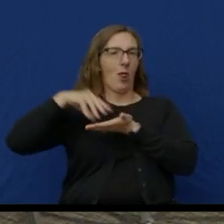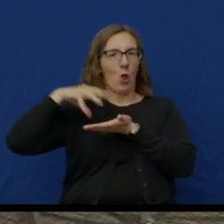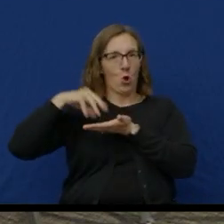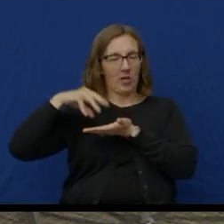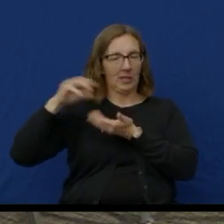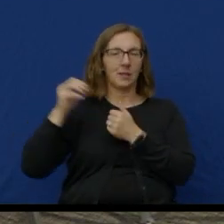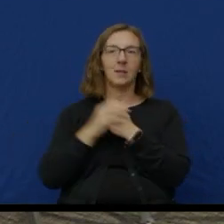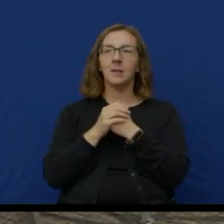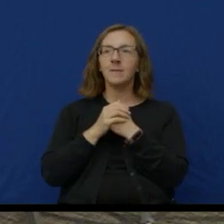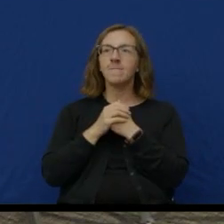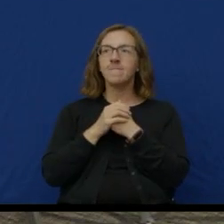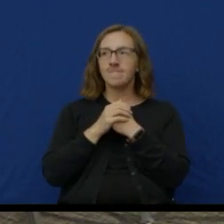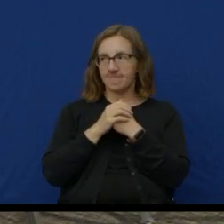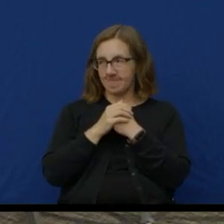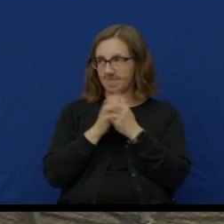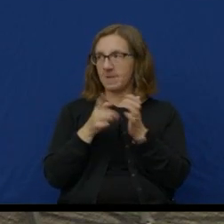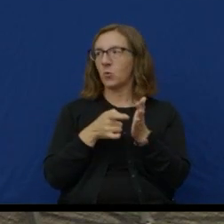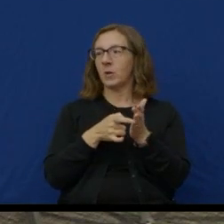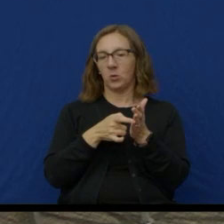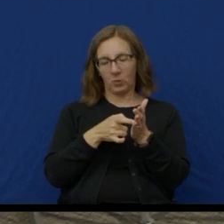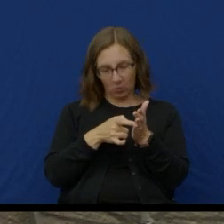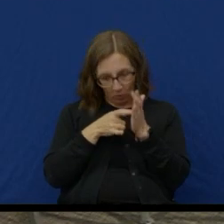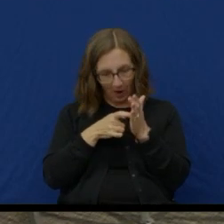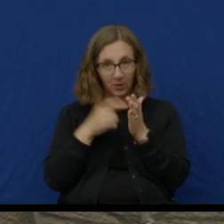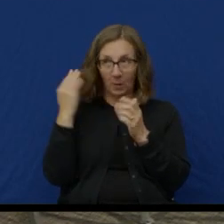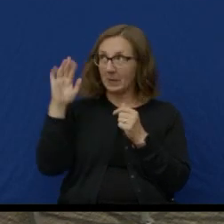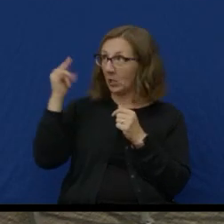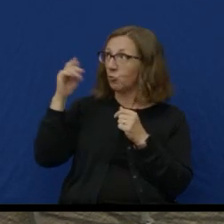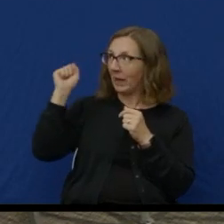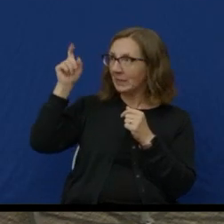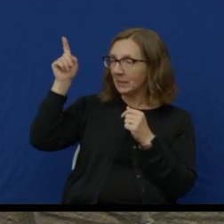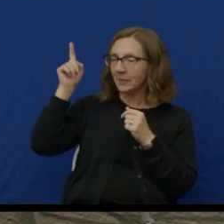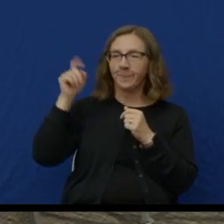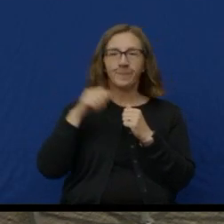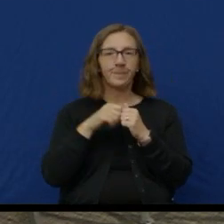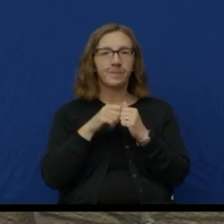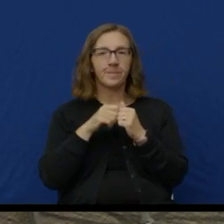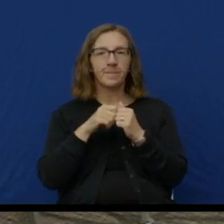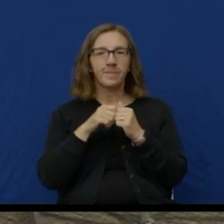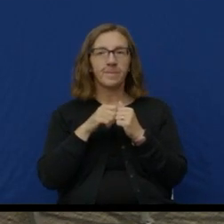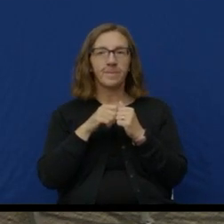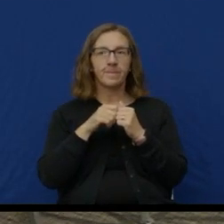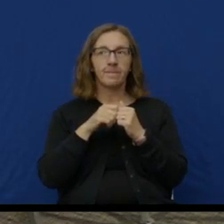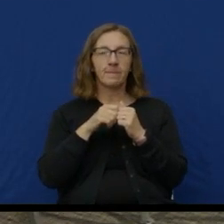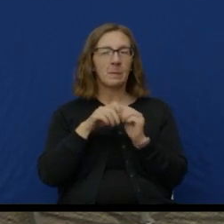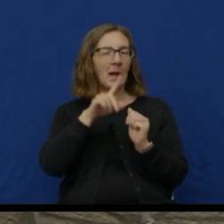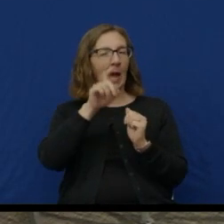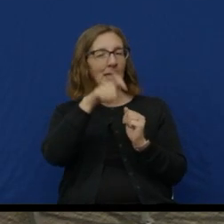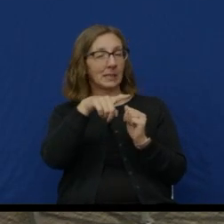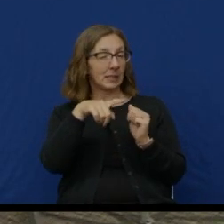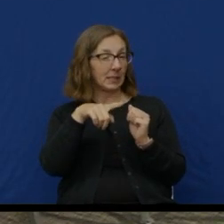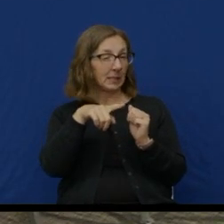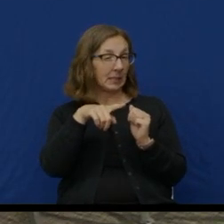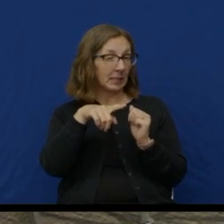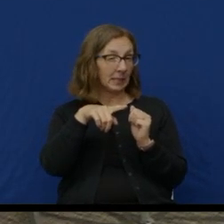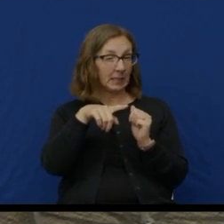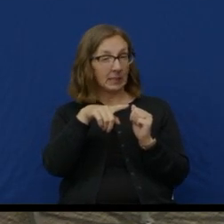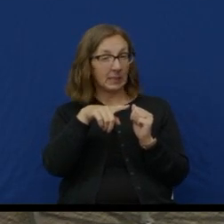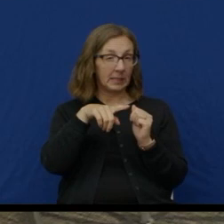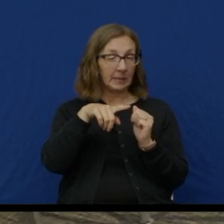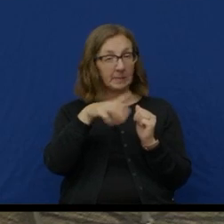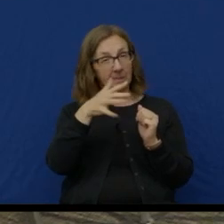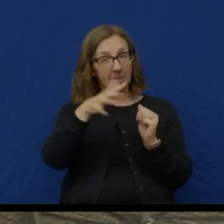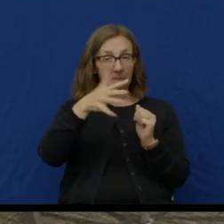were required to consider regulations regarding that. And is there kind